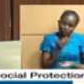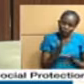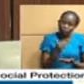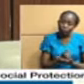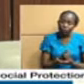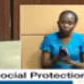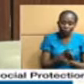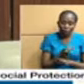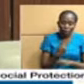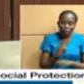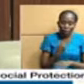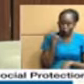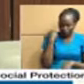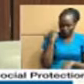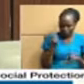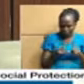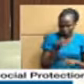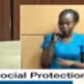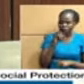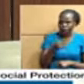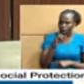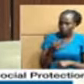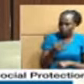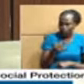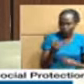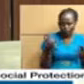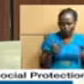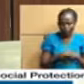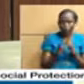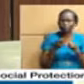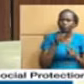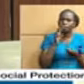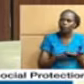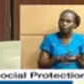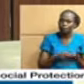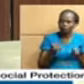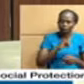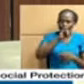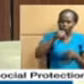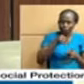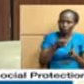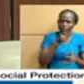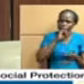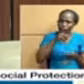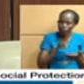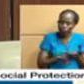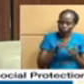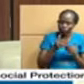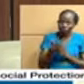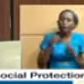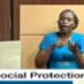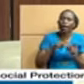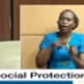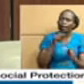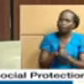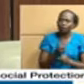a bumper in January, which crossed us into March. Now another bumper of June to August has come in, and therefore there is a